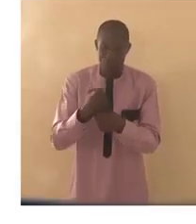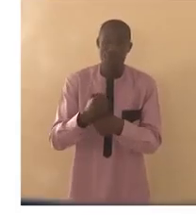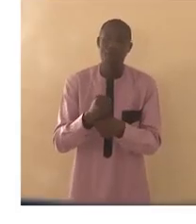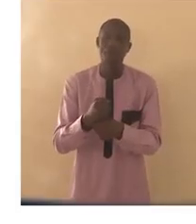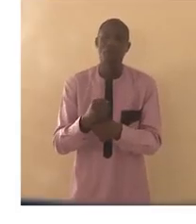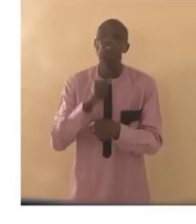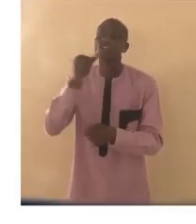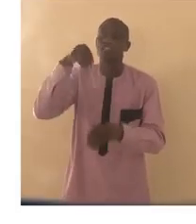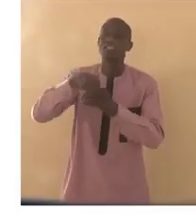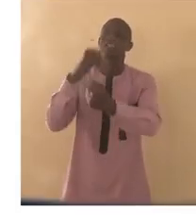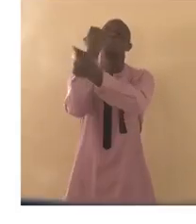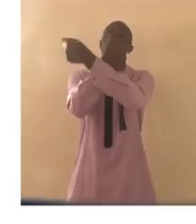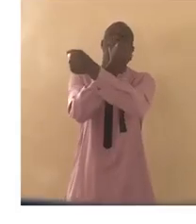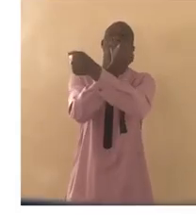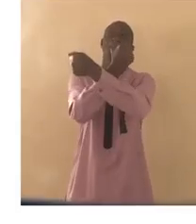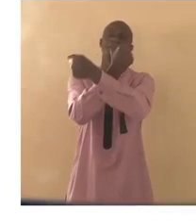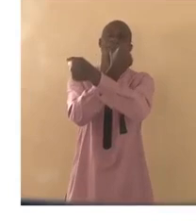not in